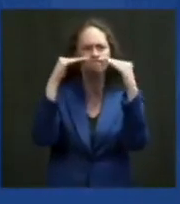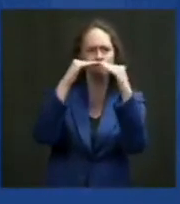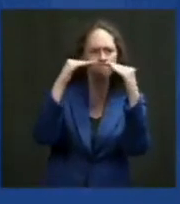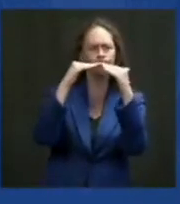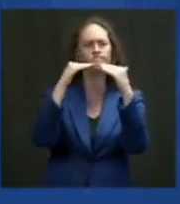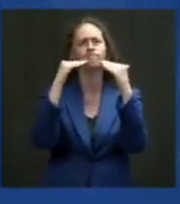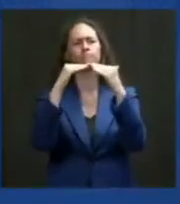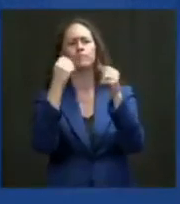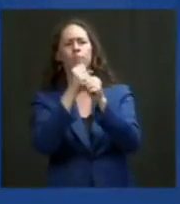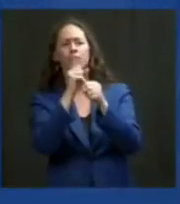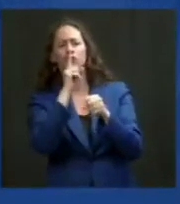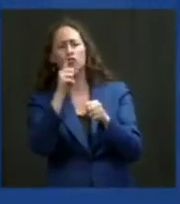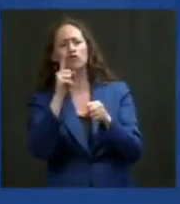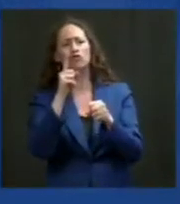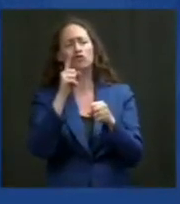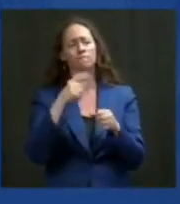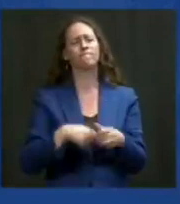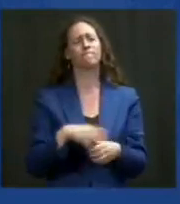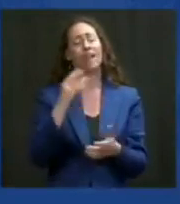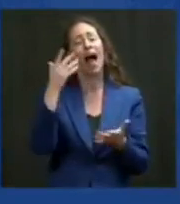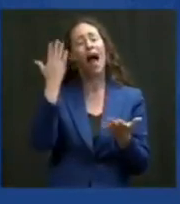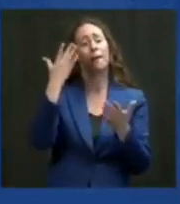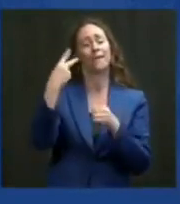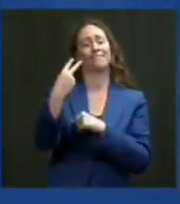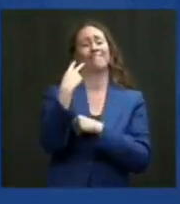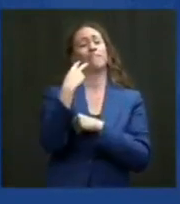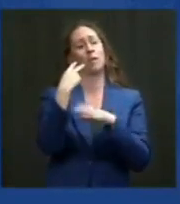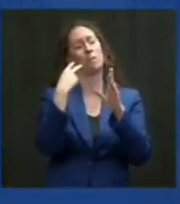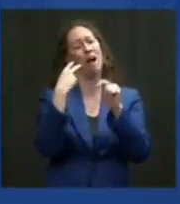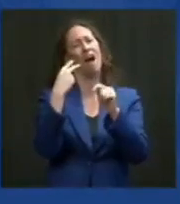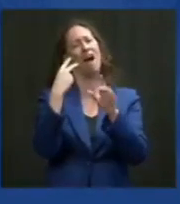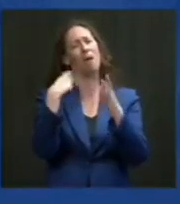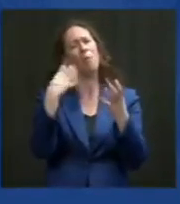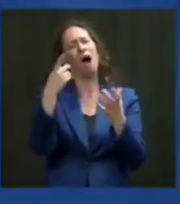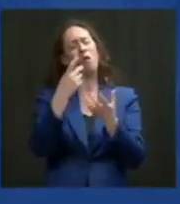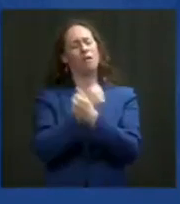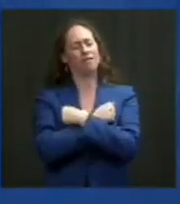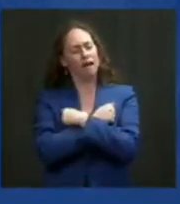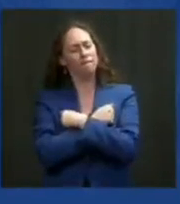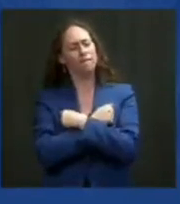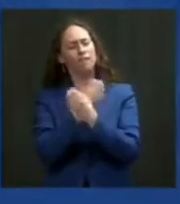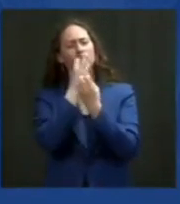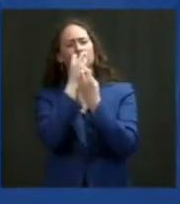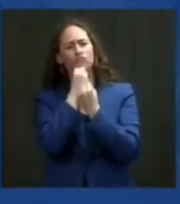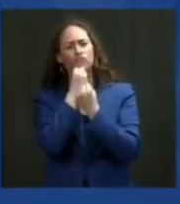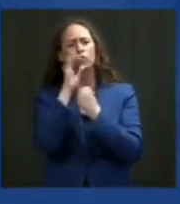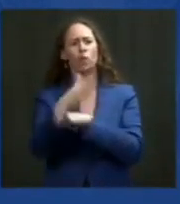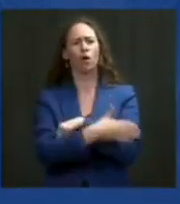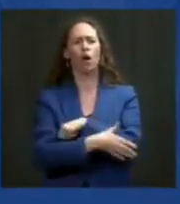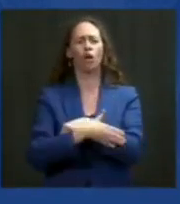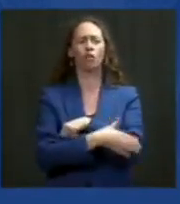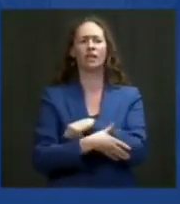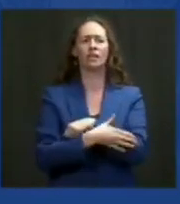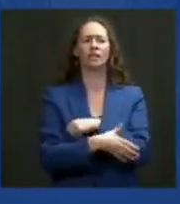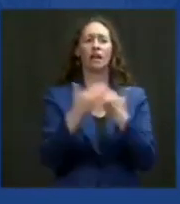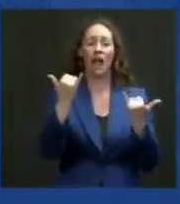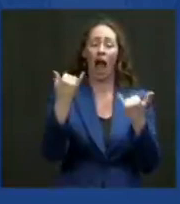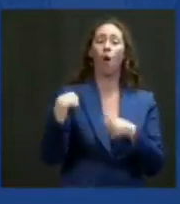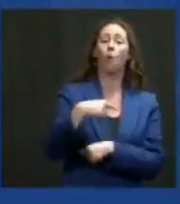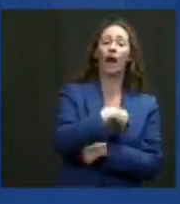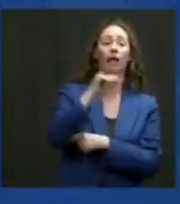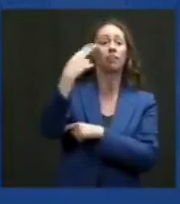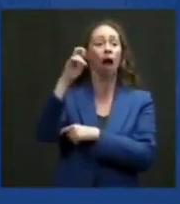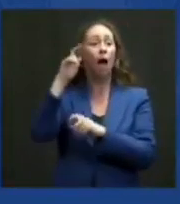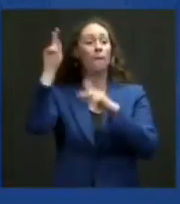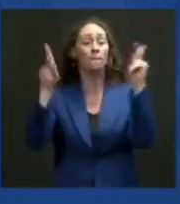of country. Requires us to unite in common purpose and declares, here and now, we, the people, will never